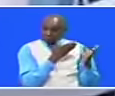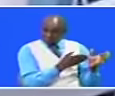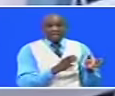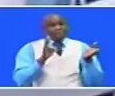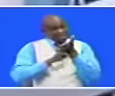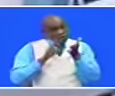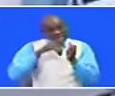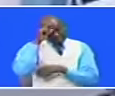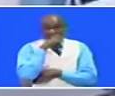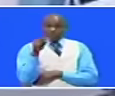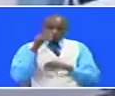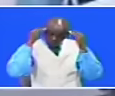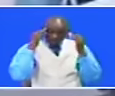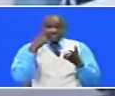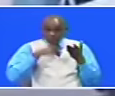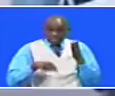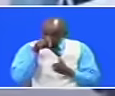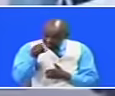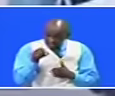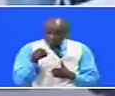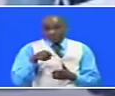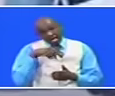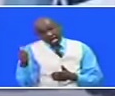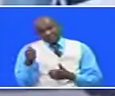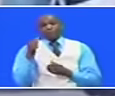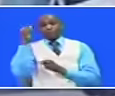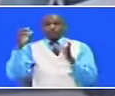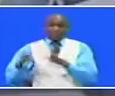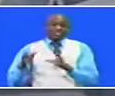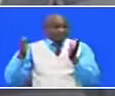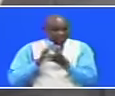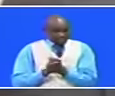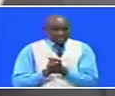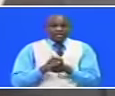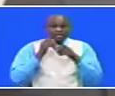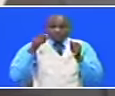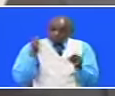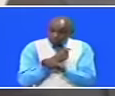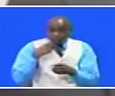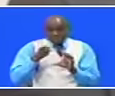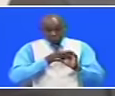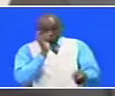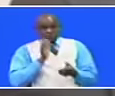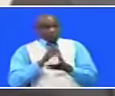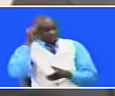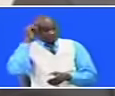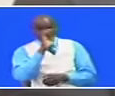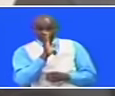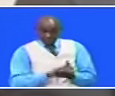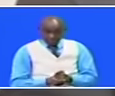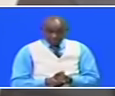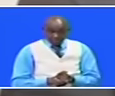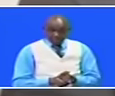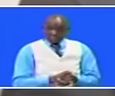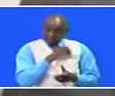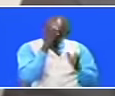Migori Governor Okoth Obado for engaging in other party affairs without giving a notice of defection from his original party. George